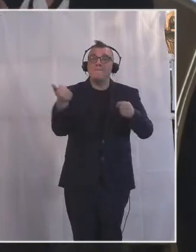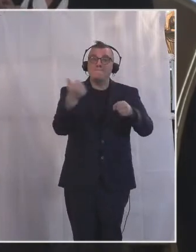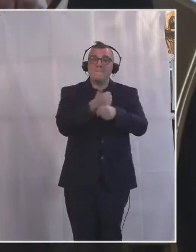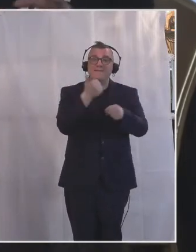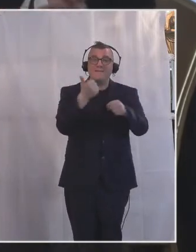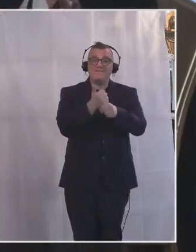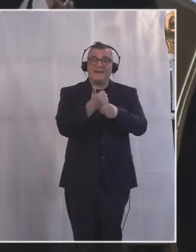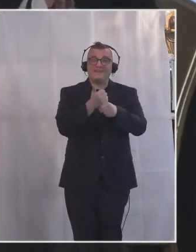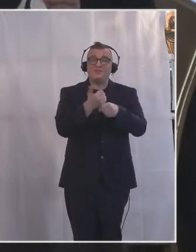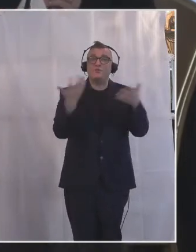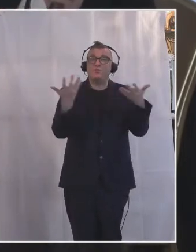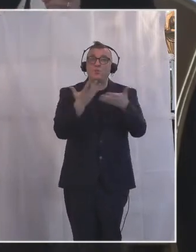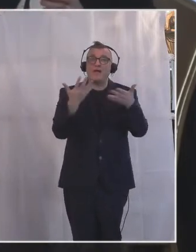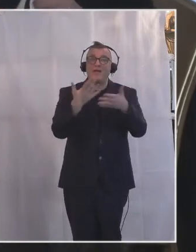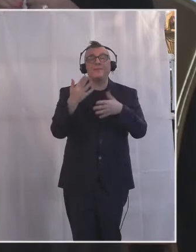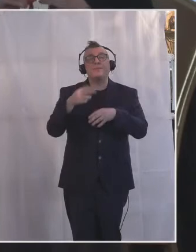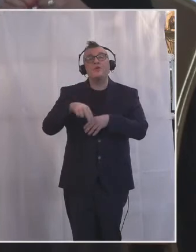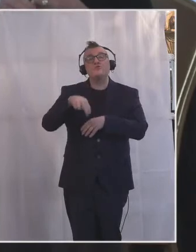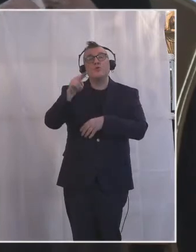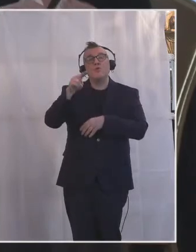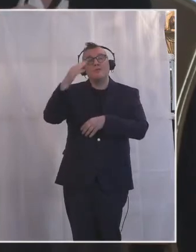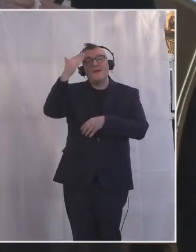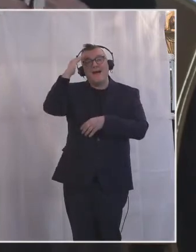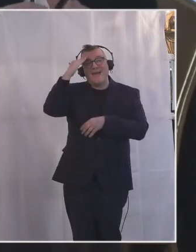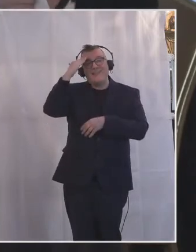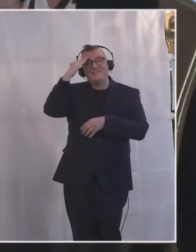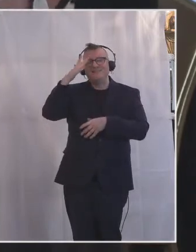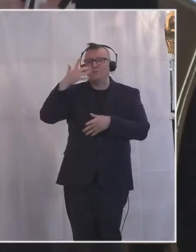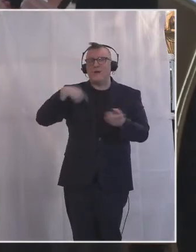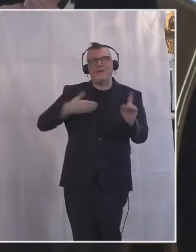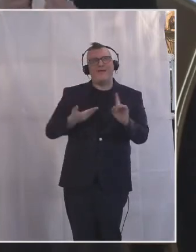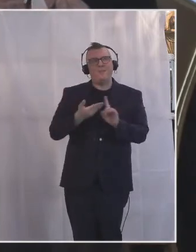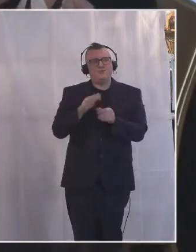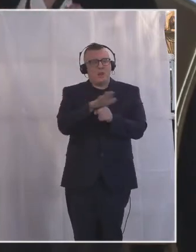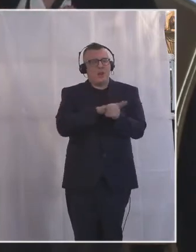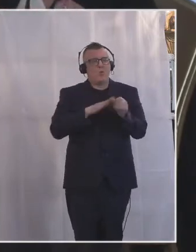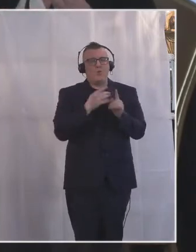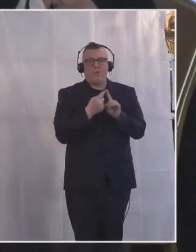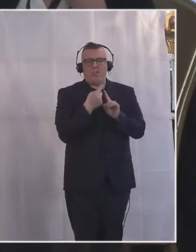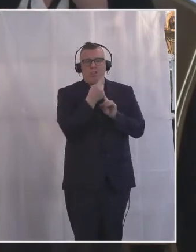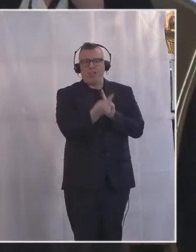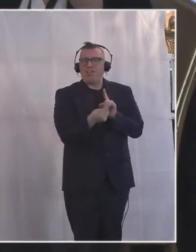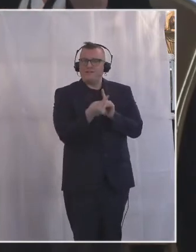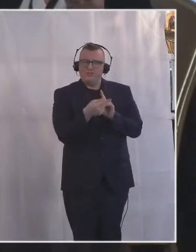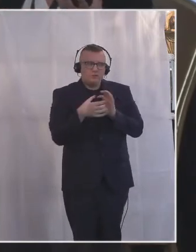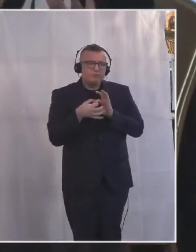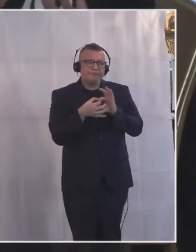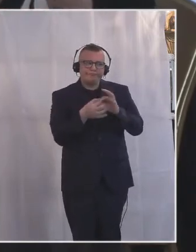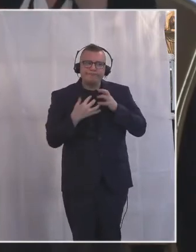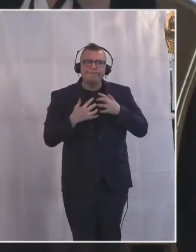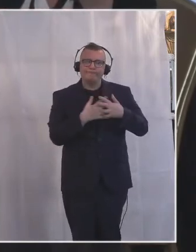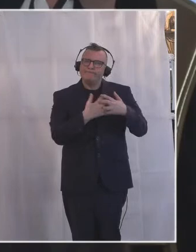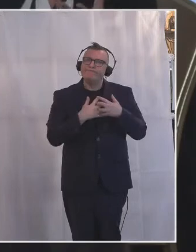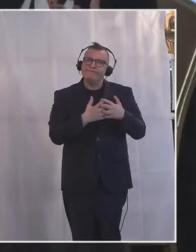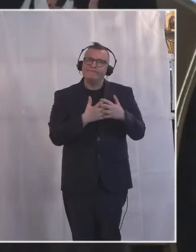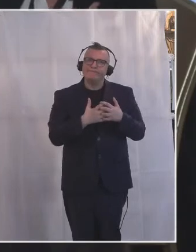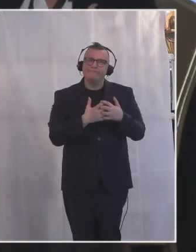home builders in Northern Ireland, so we wanted to find someone locally that we could work with and, you know, look at